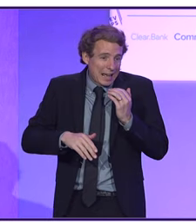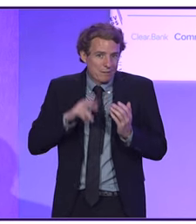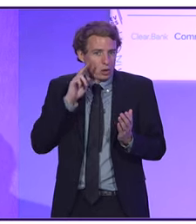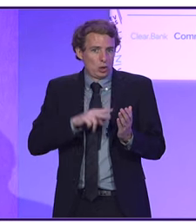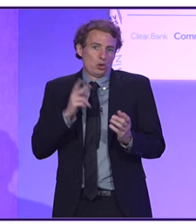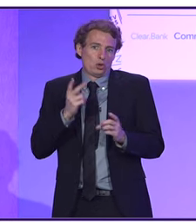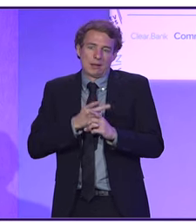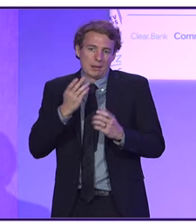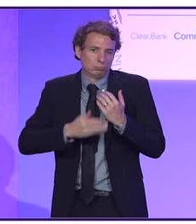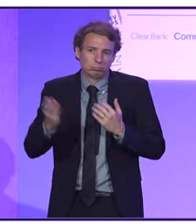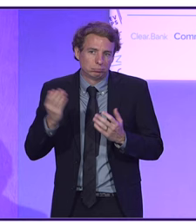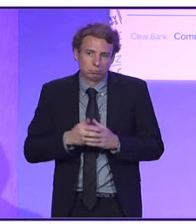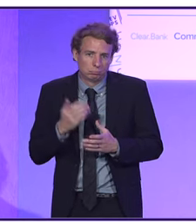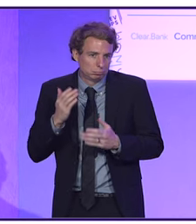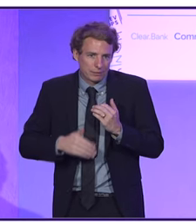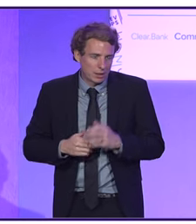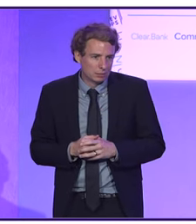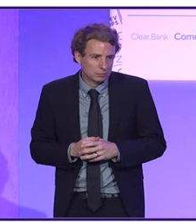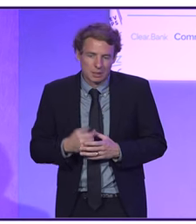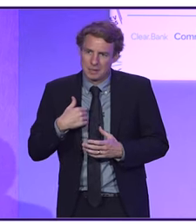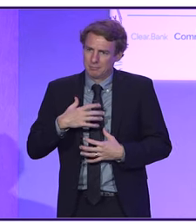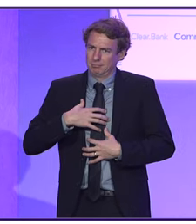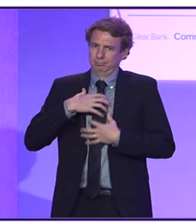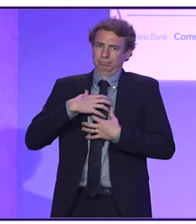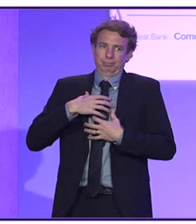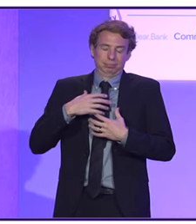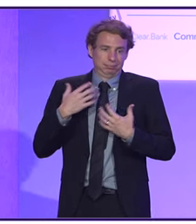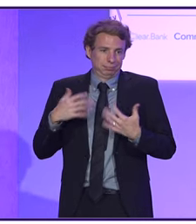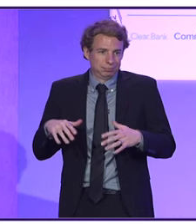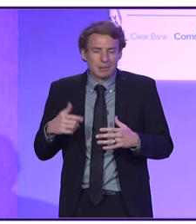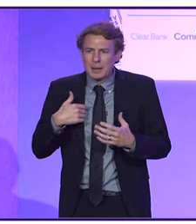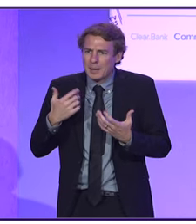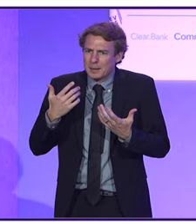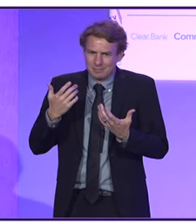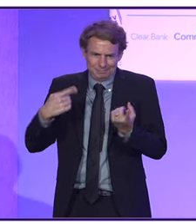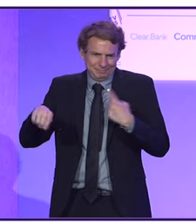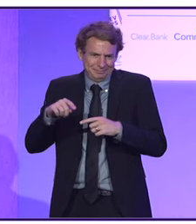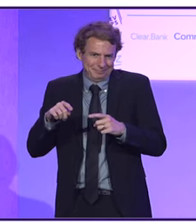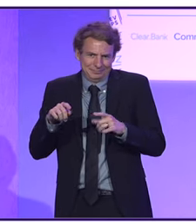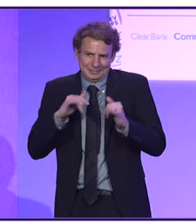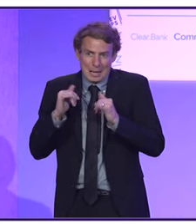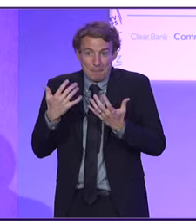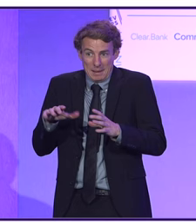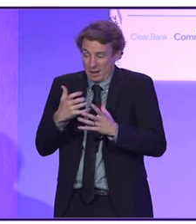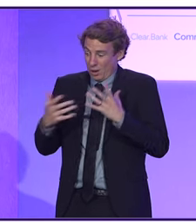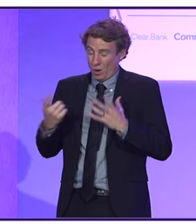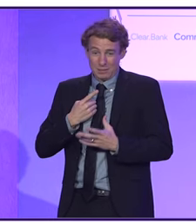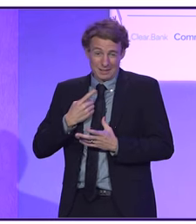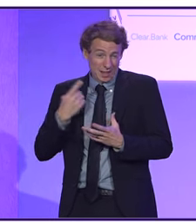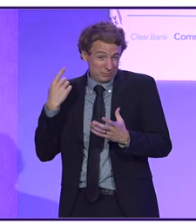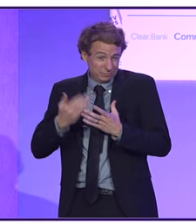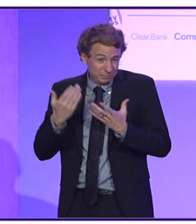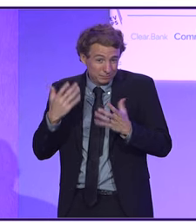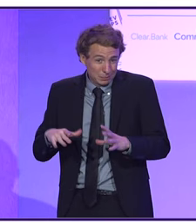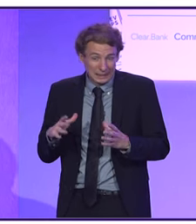Which is remarkable, really. I say you, me. I was at SRE for several years, and I did this a lot. So one of the outcomes of that is